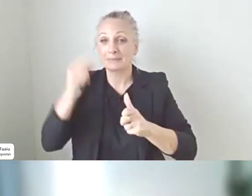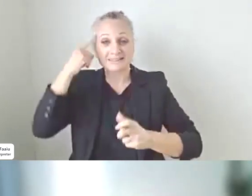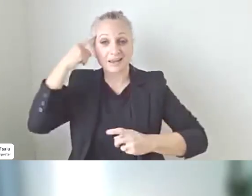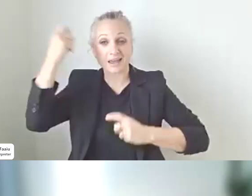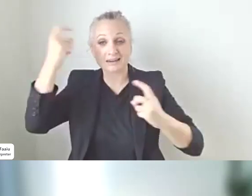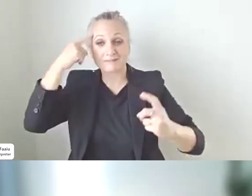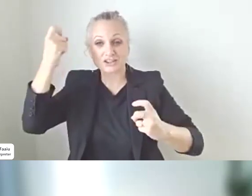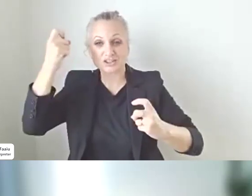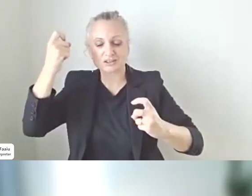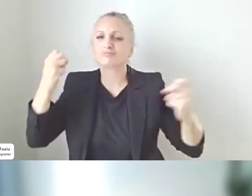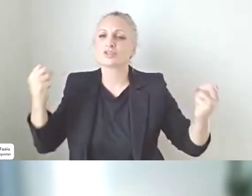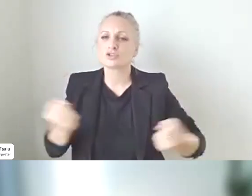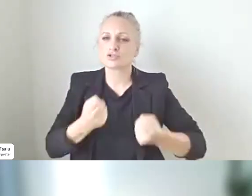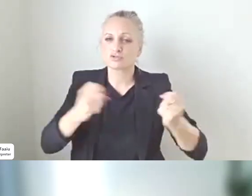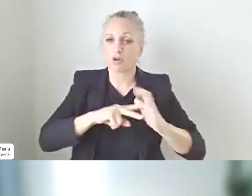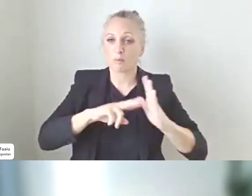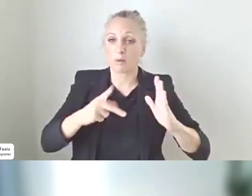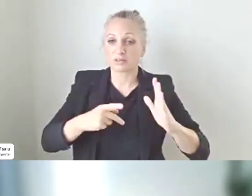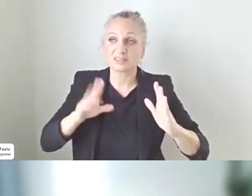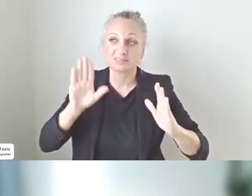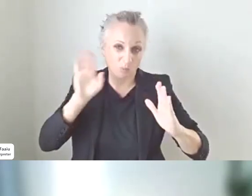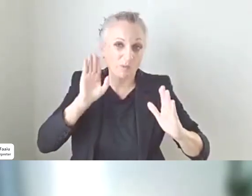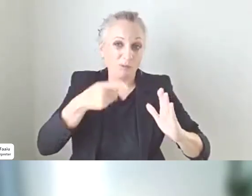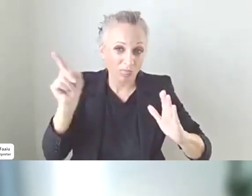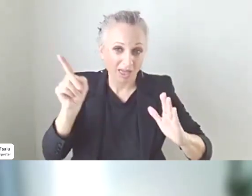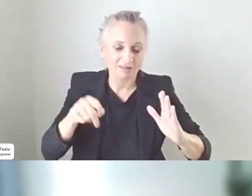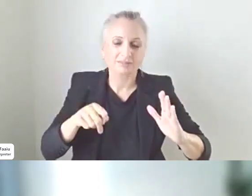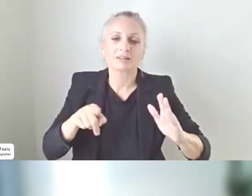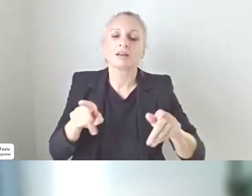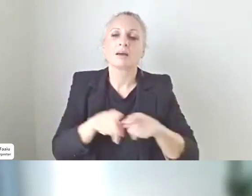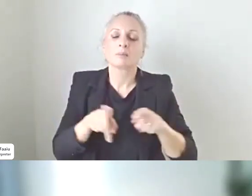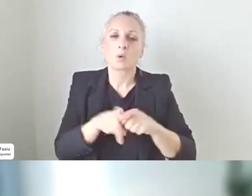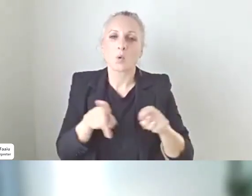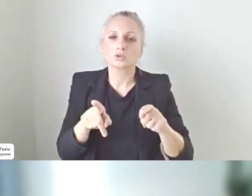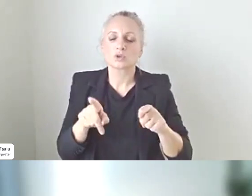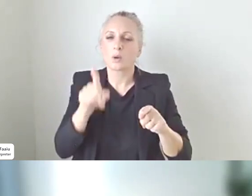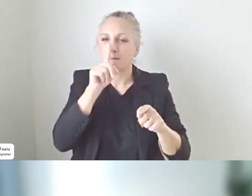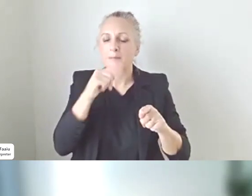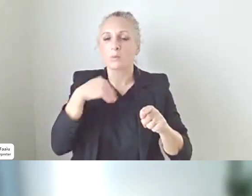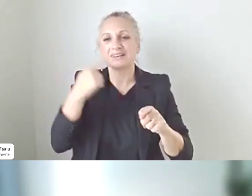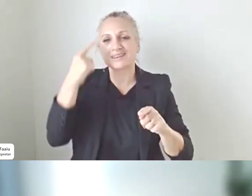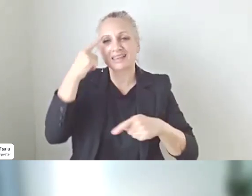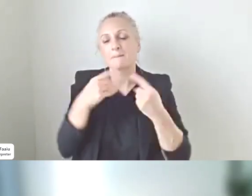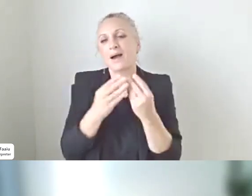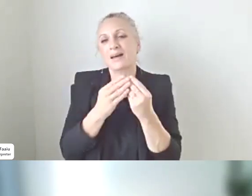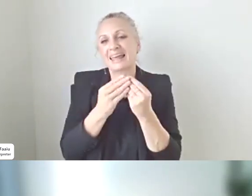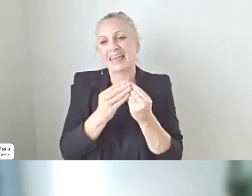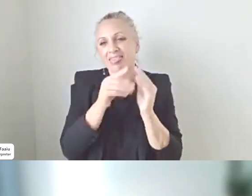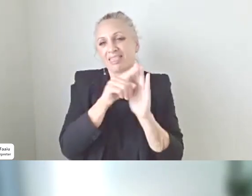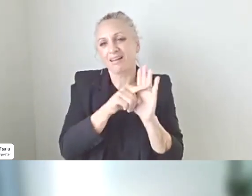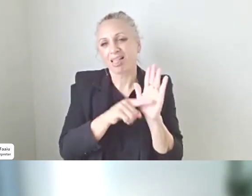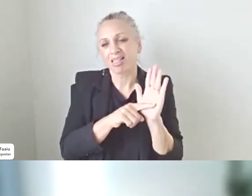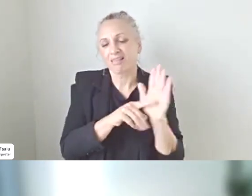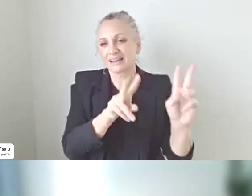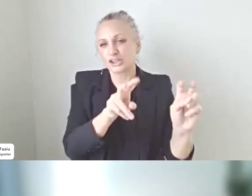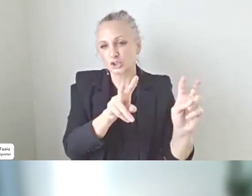that, and we also need consideration of ethical issues, cultural values underpinned